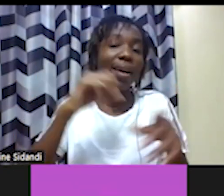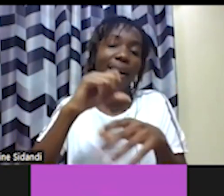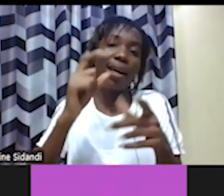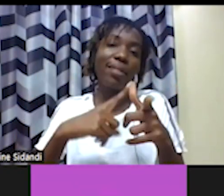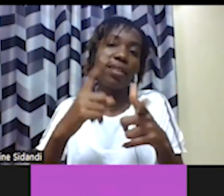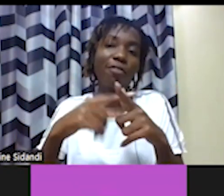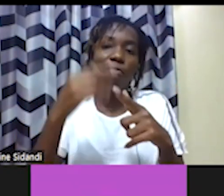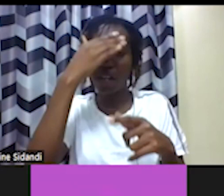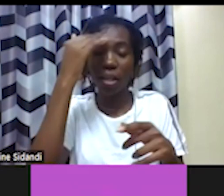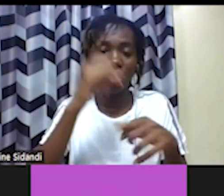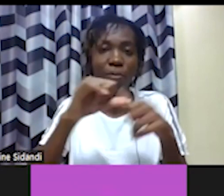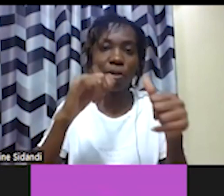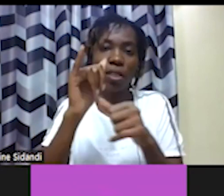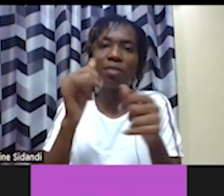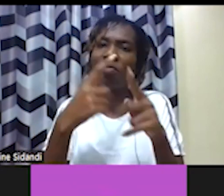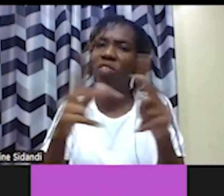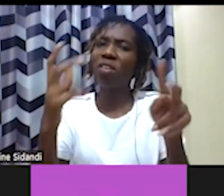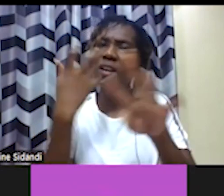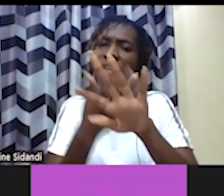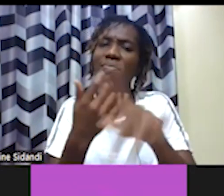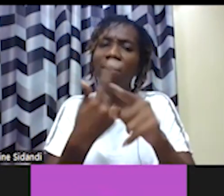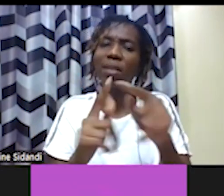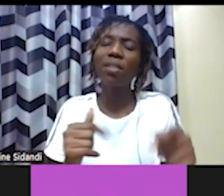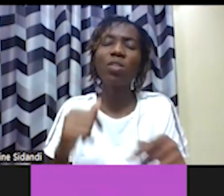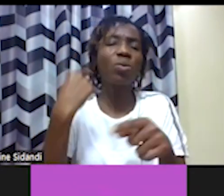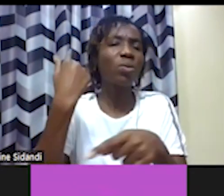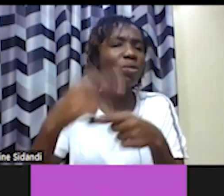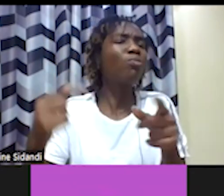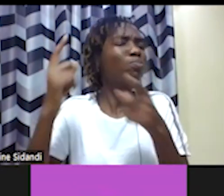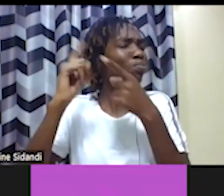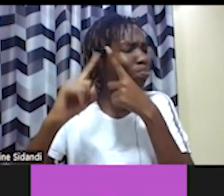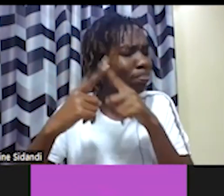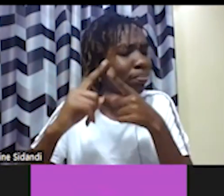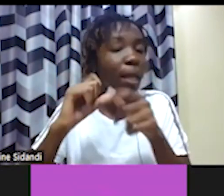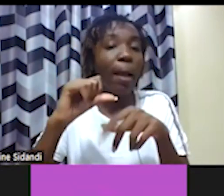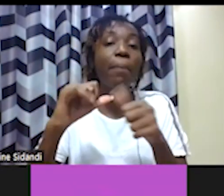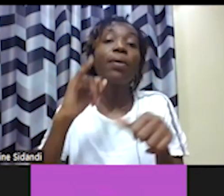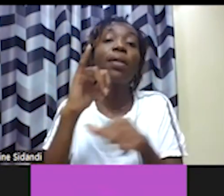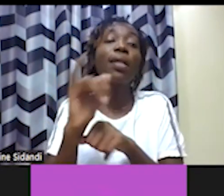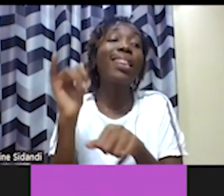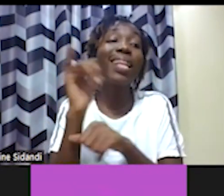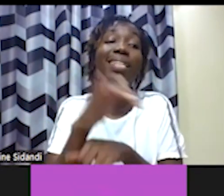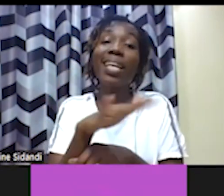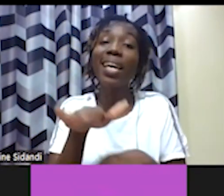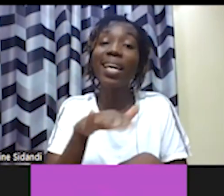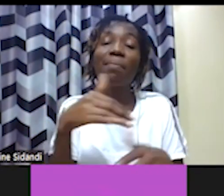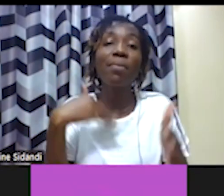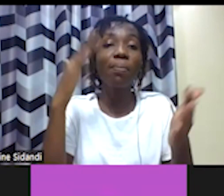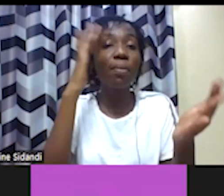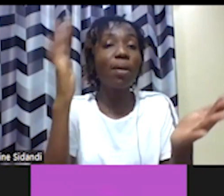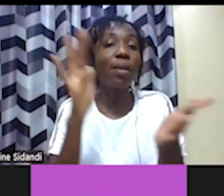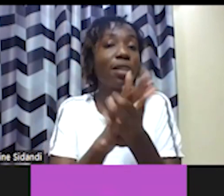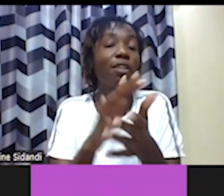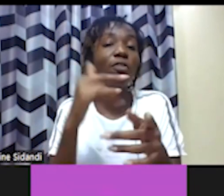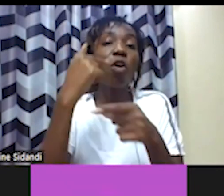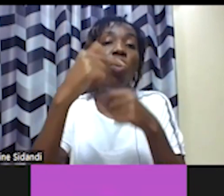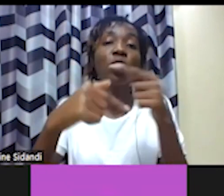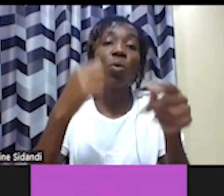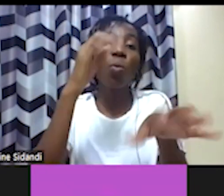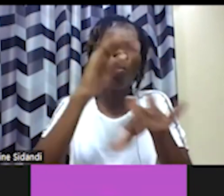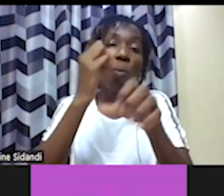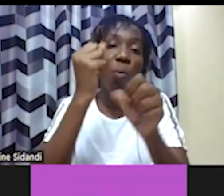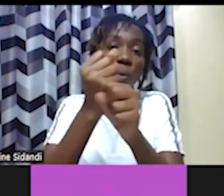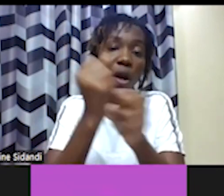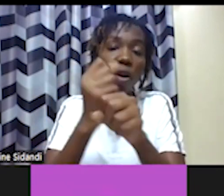It's difficult and it keeps on lingering around. This is an area which I believe I'm still working on